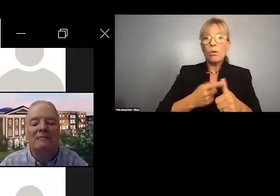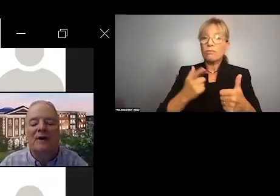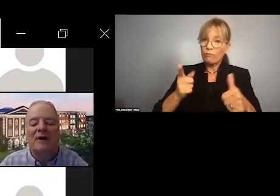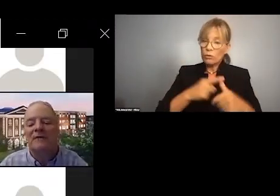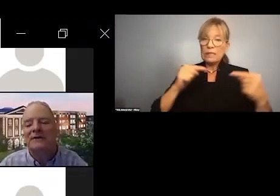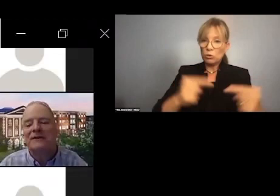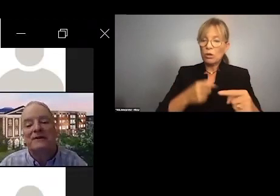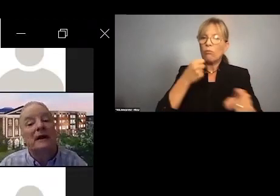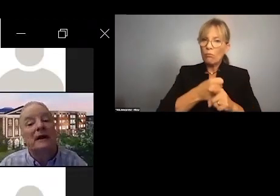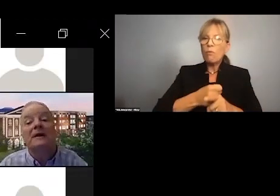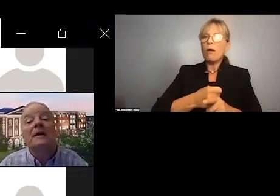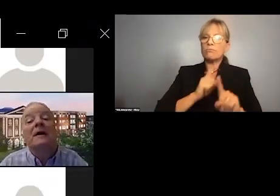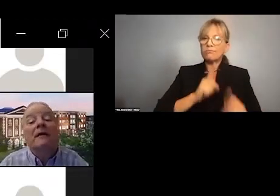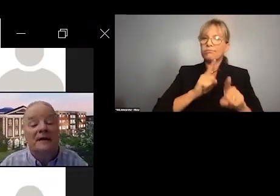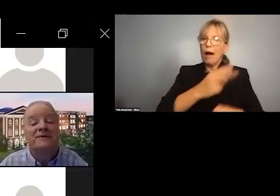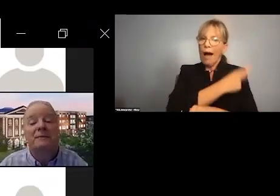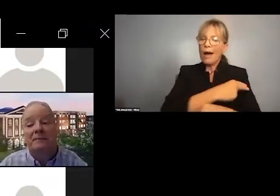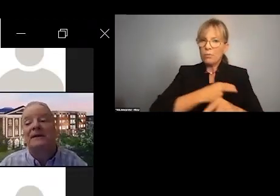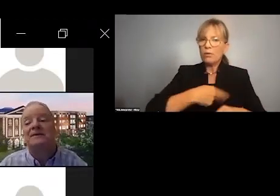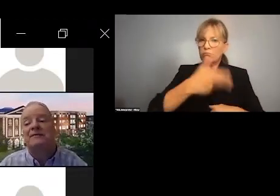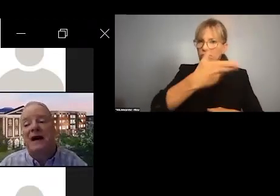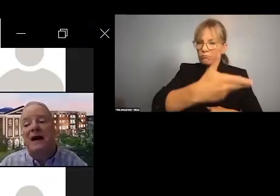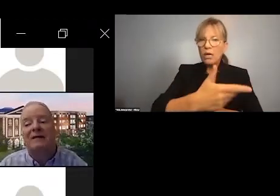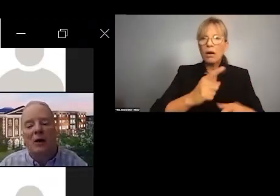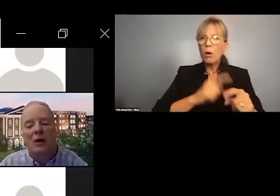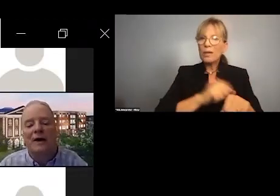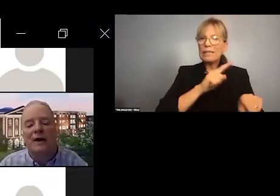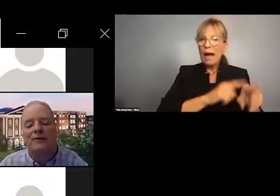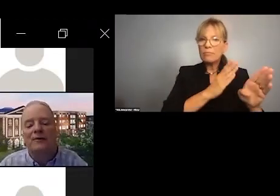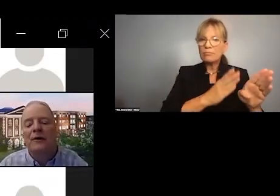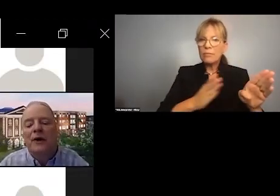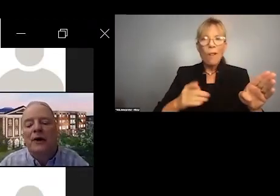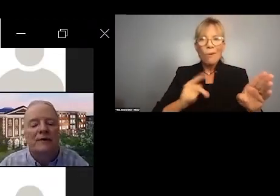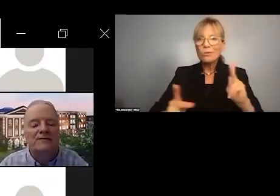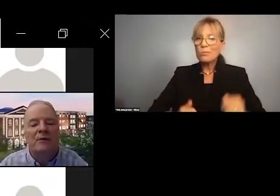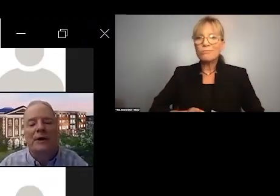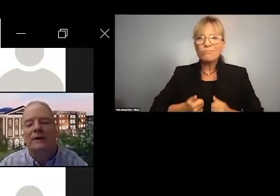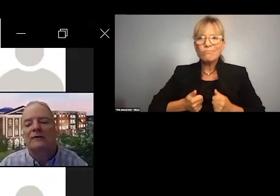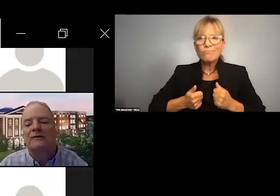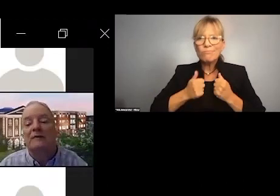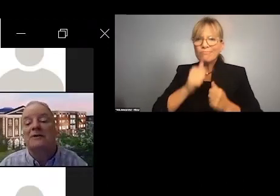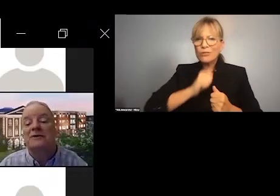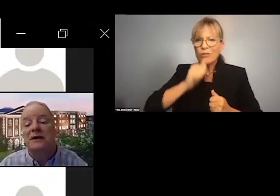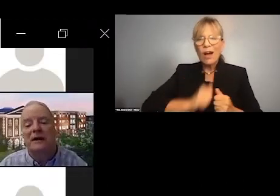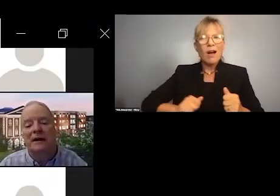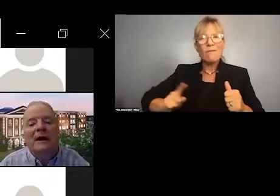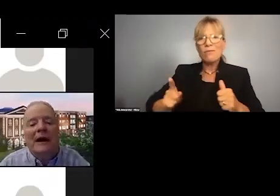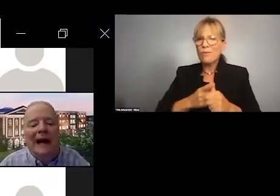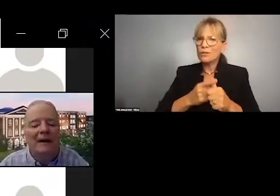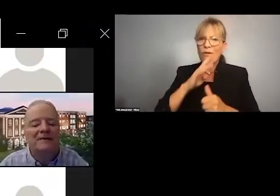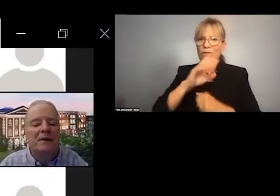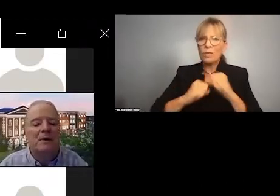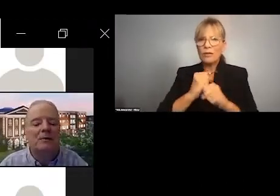but over the time frame for these, again, these are people that survived all the way through the first 40 years of